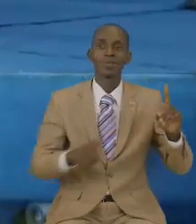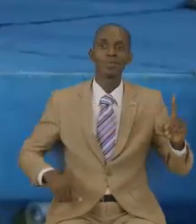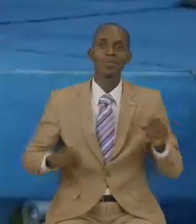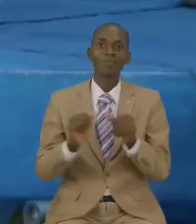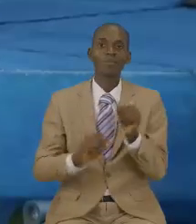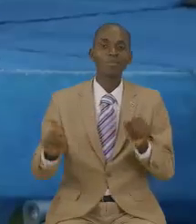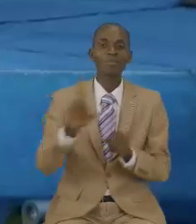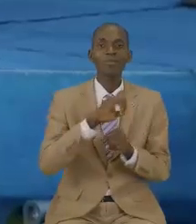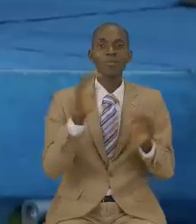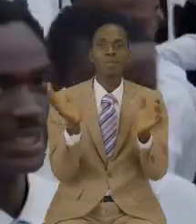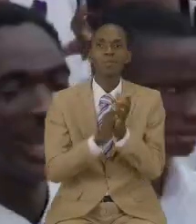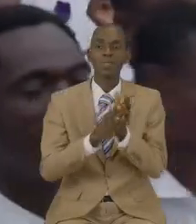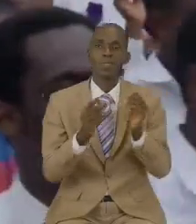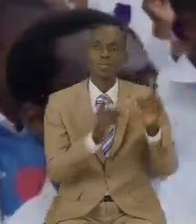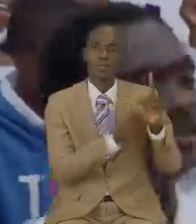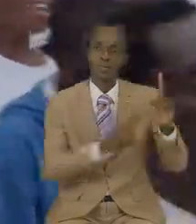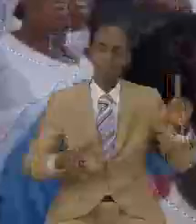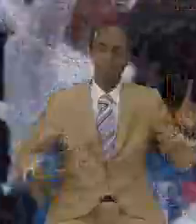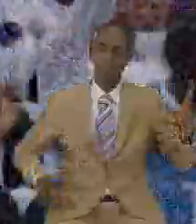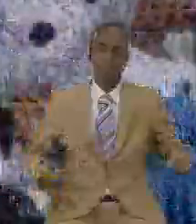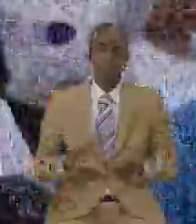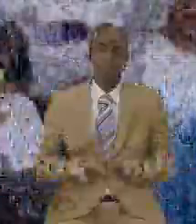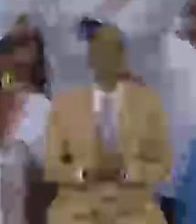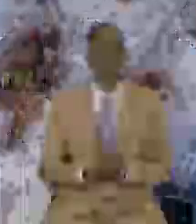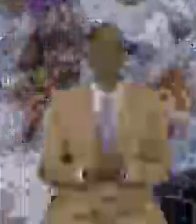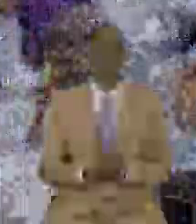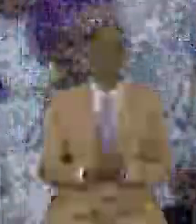Everybody praise the Lord.